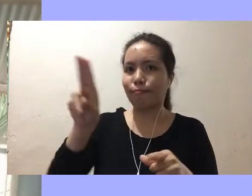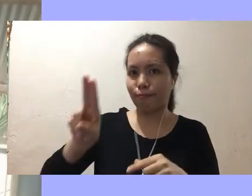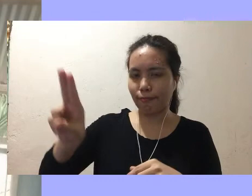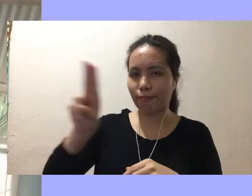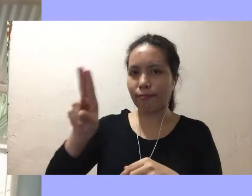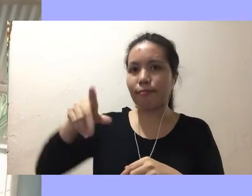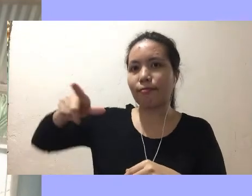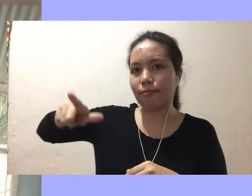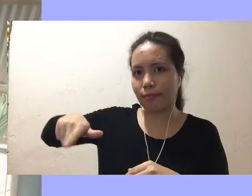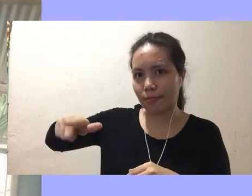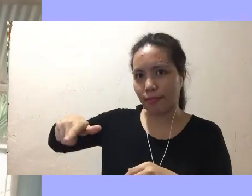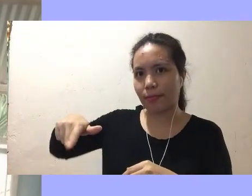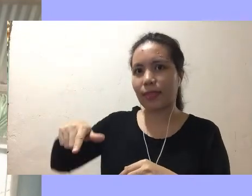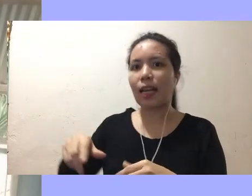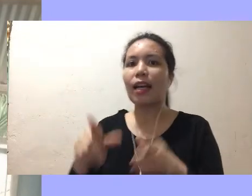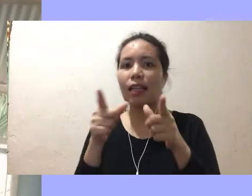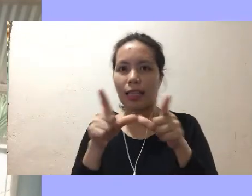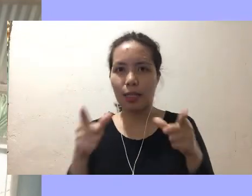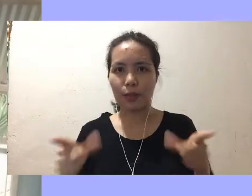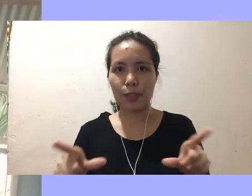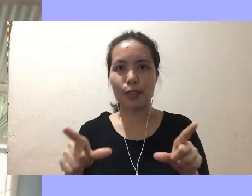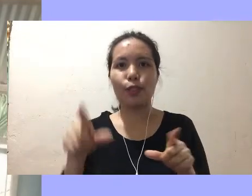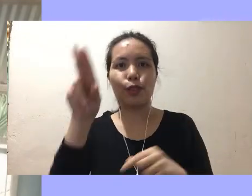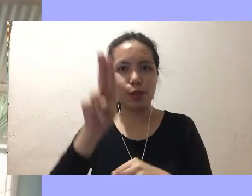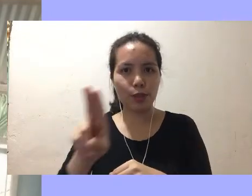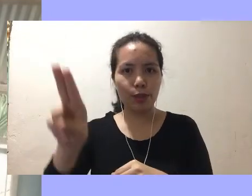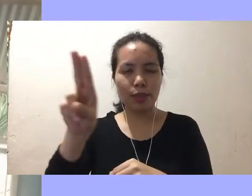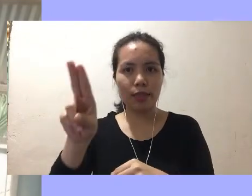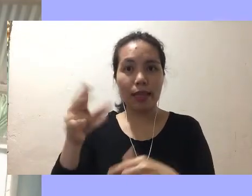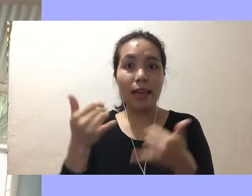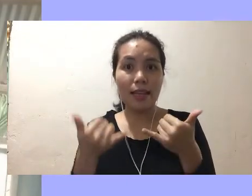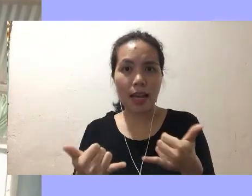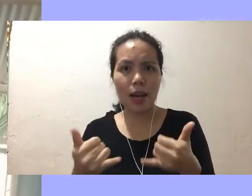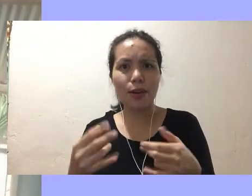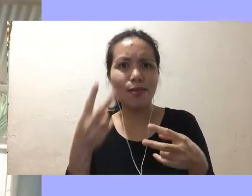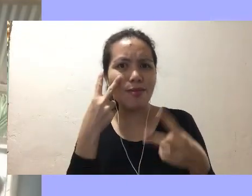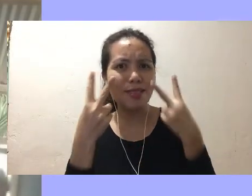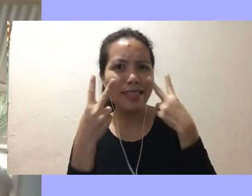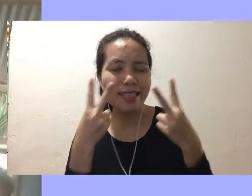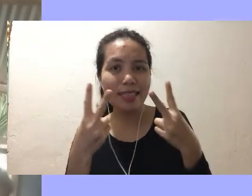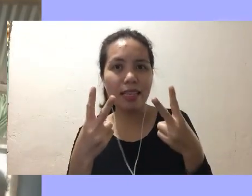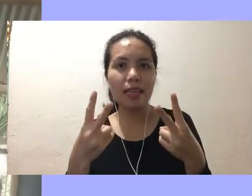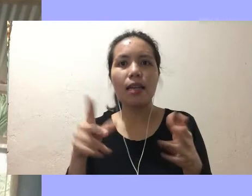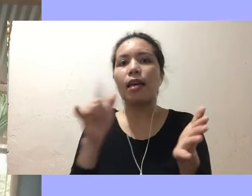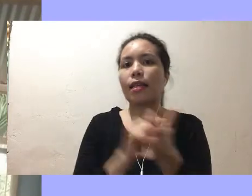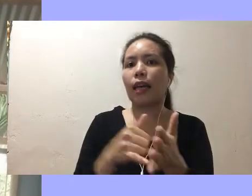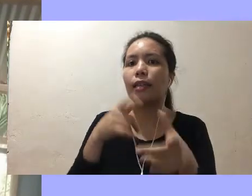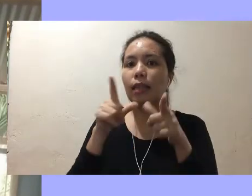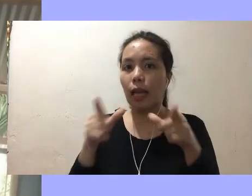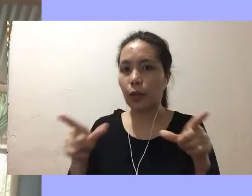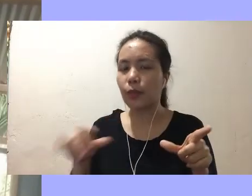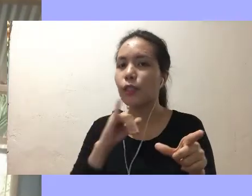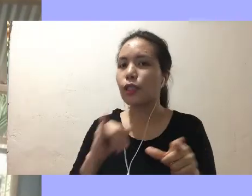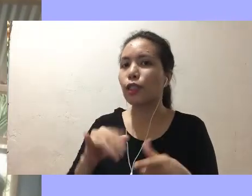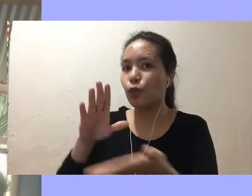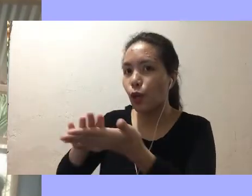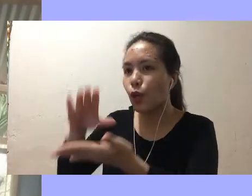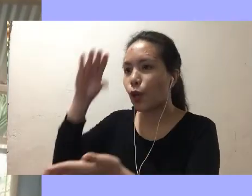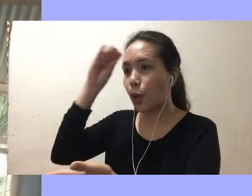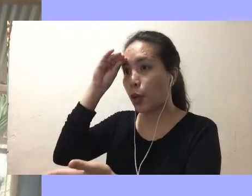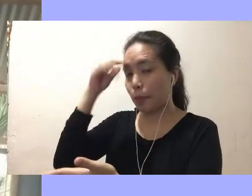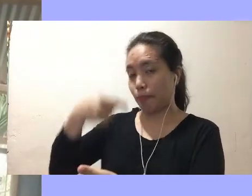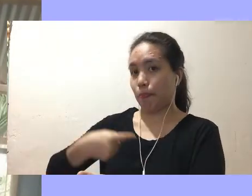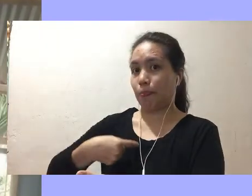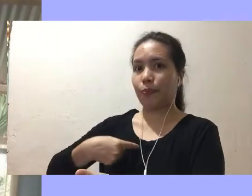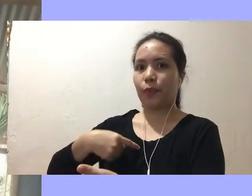develops in the later stages of language acquisition. Now, they see that language can be learned. In fact,